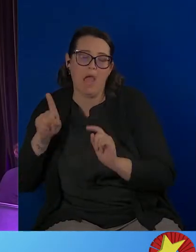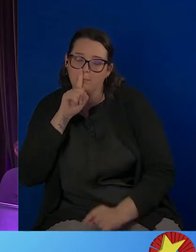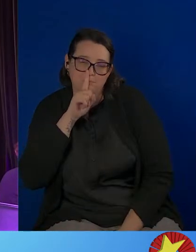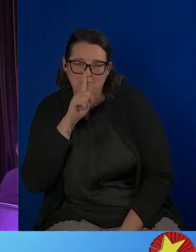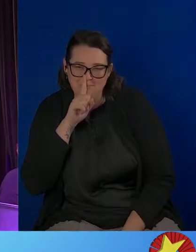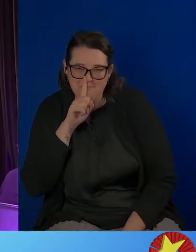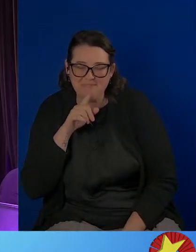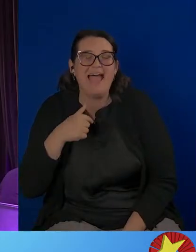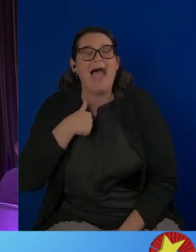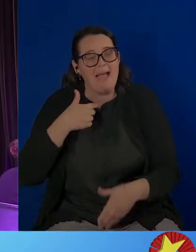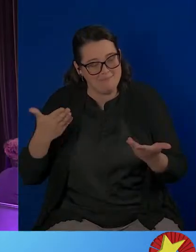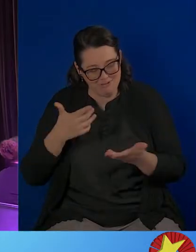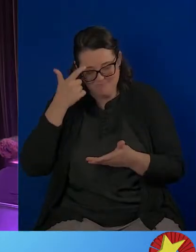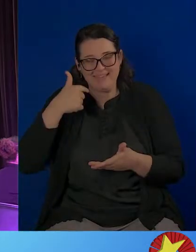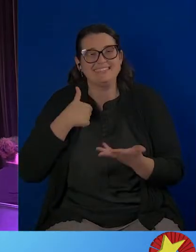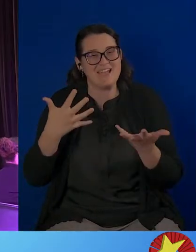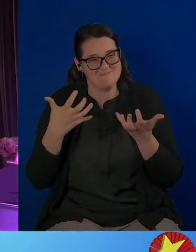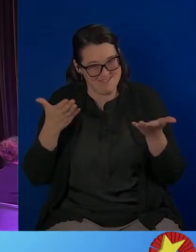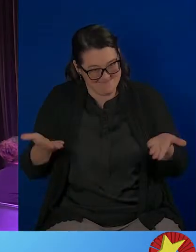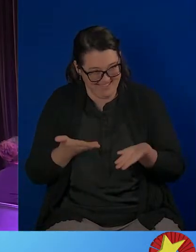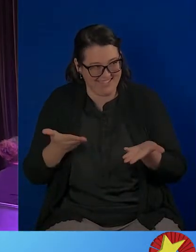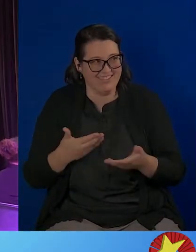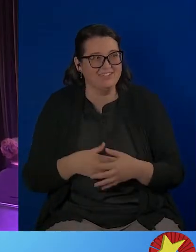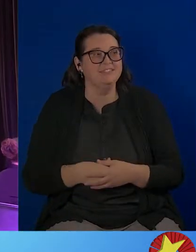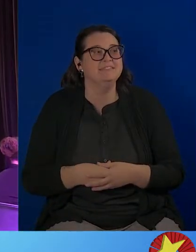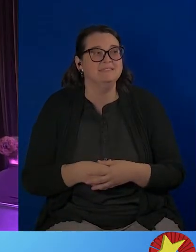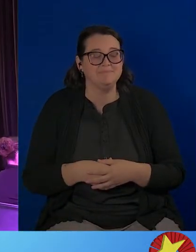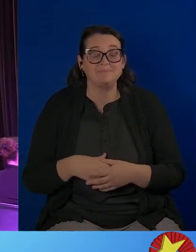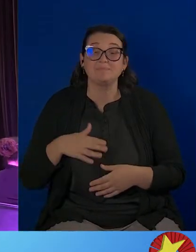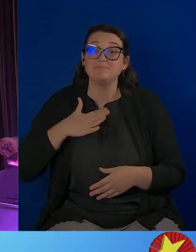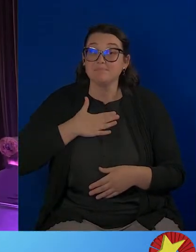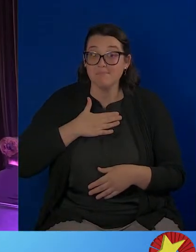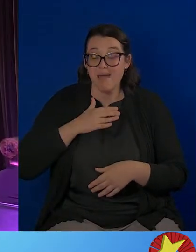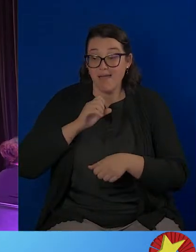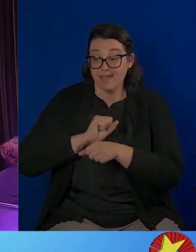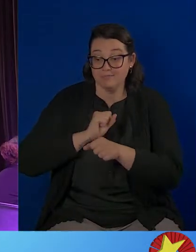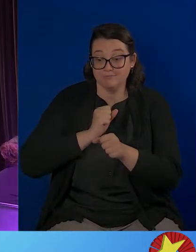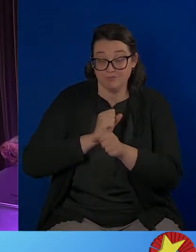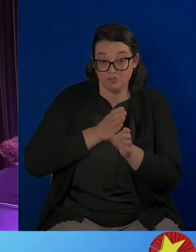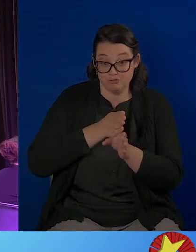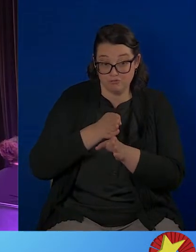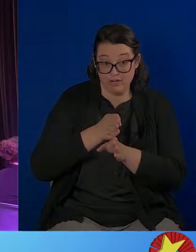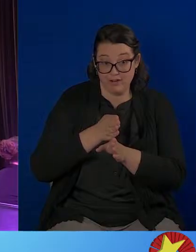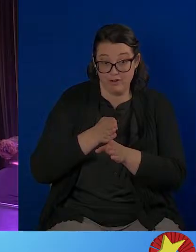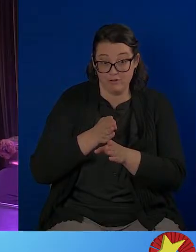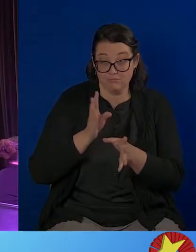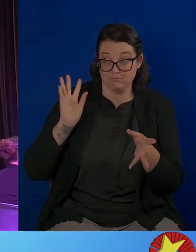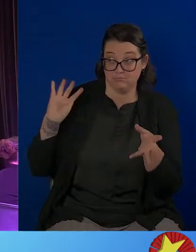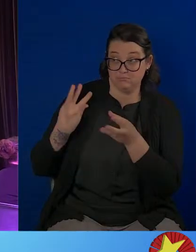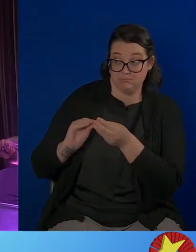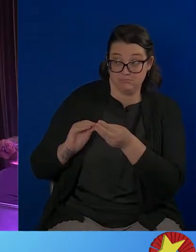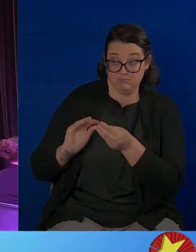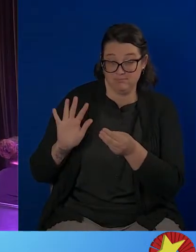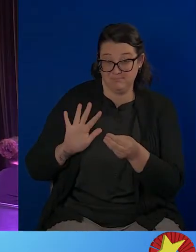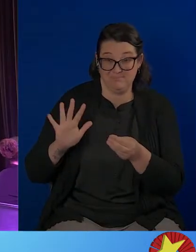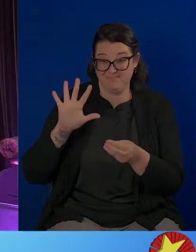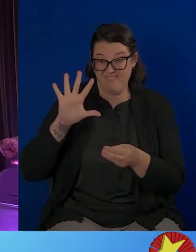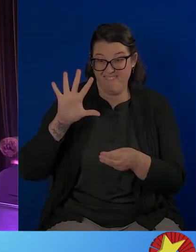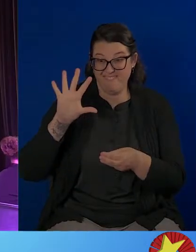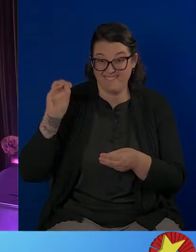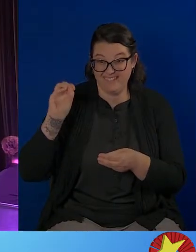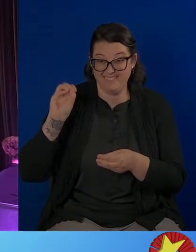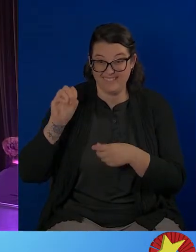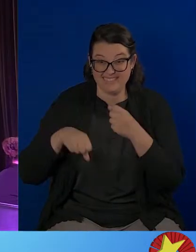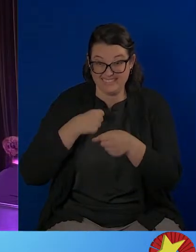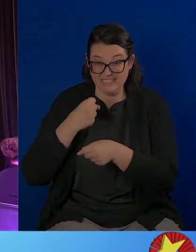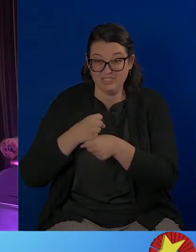I want to be here. My career has lasted over, well, to date, close to 50 years, which sounds like